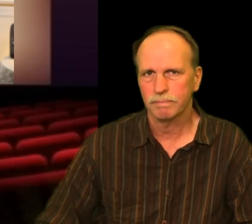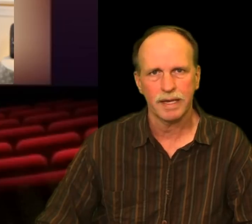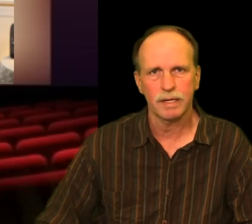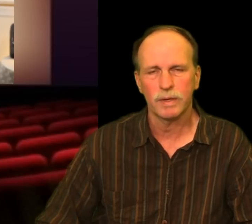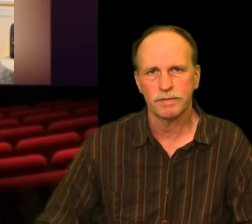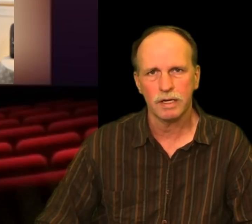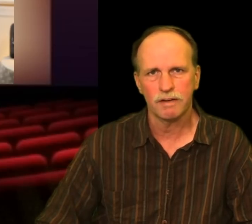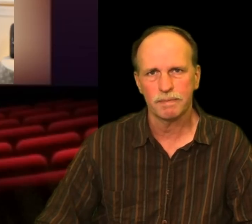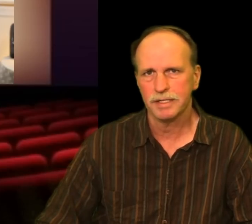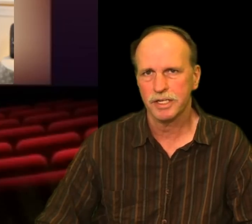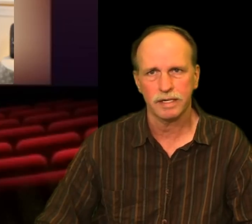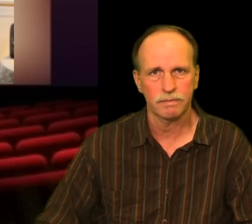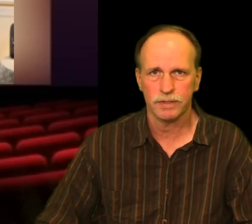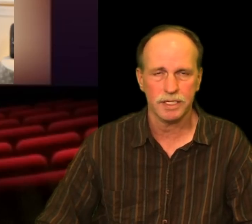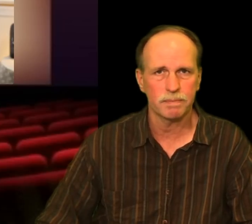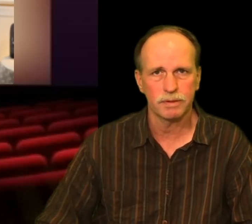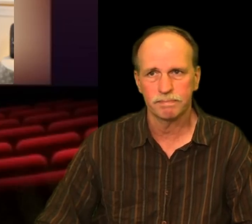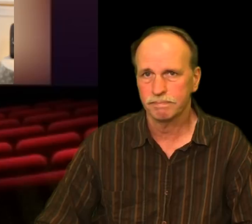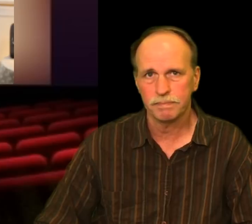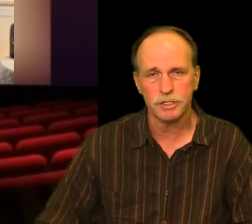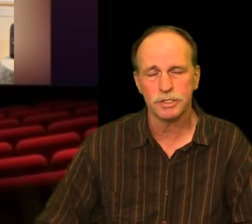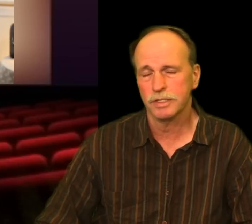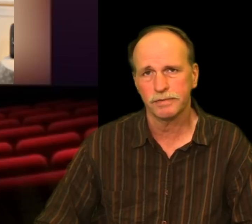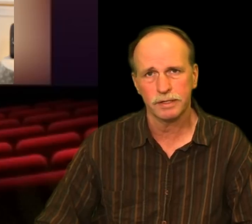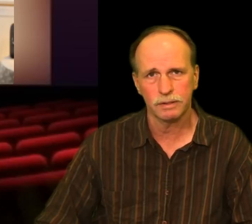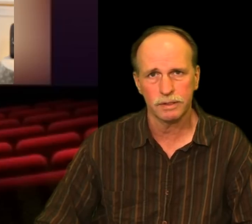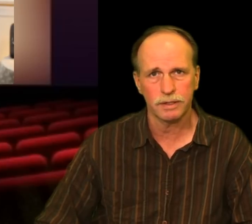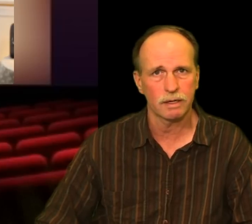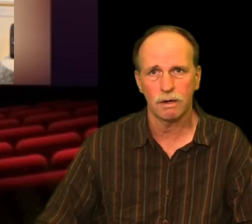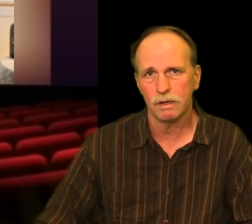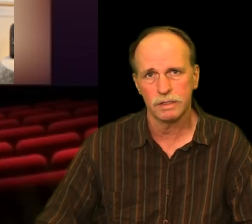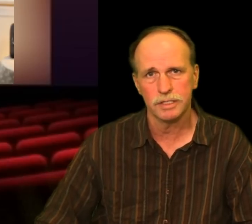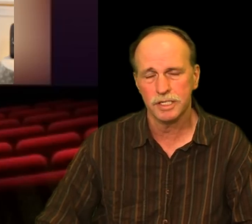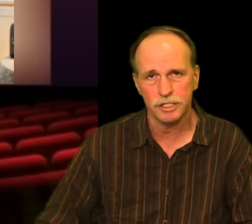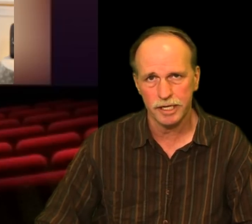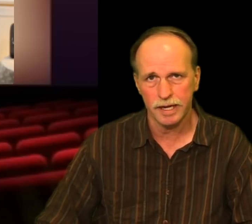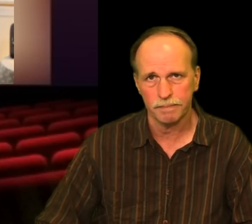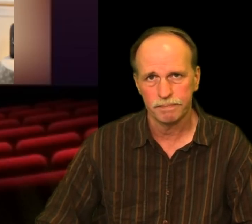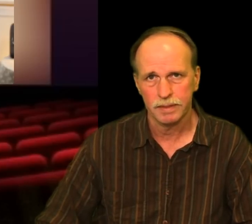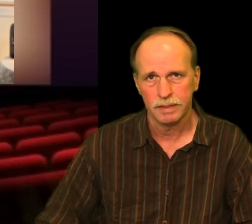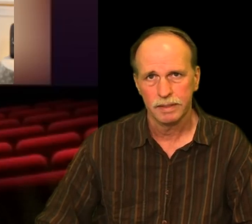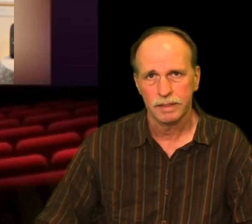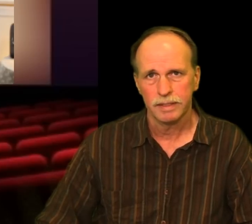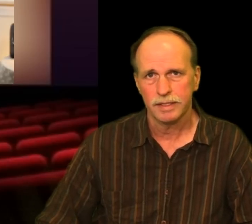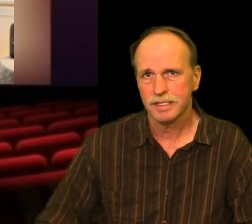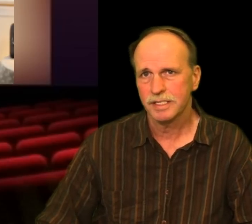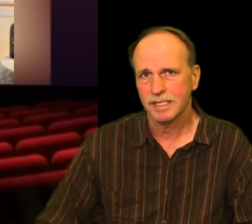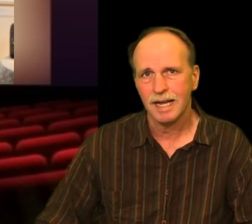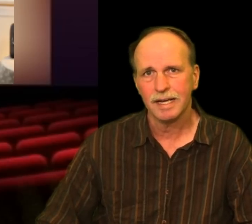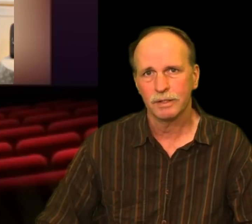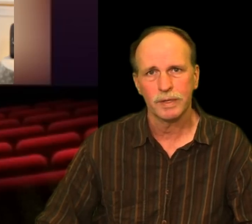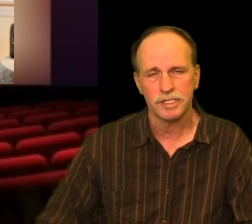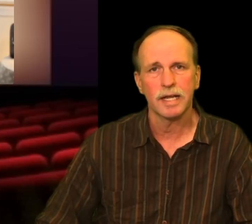or hand-waved off by saying, for example, pictures of the spherical earth are all CGI. This